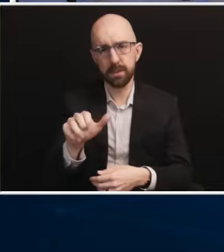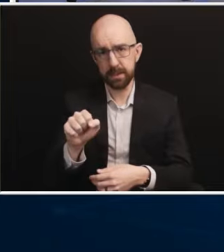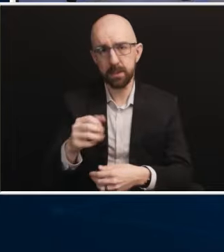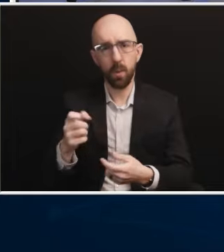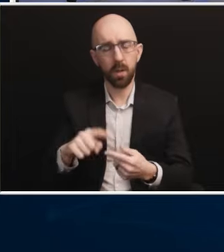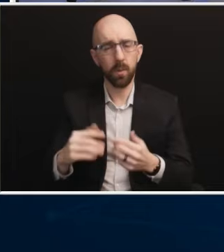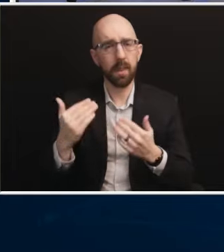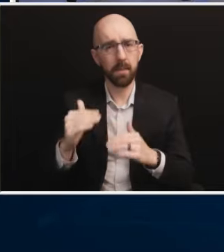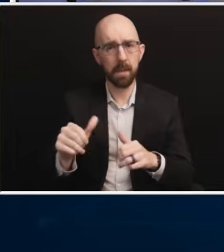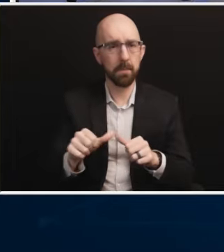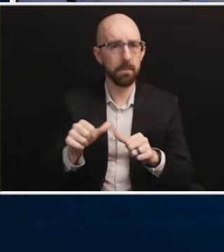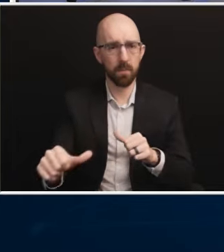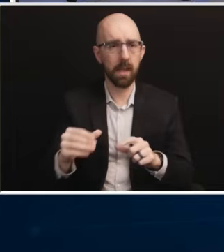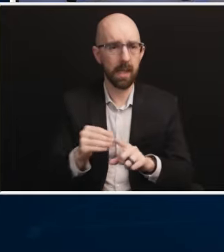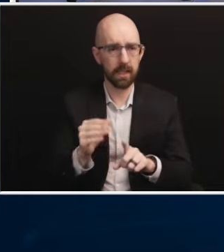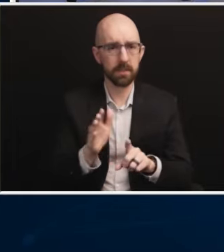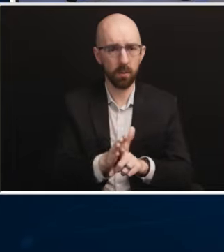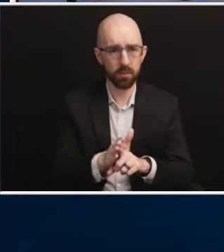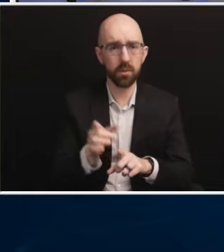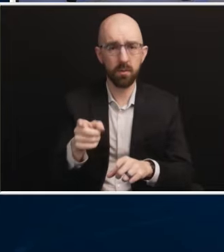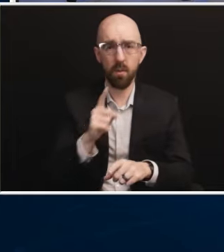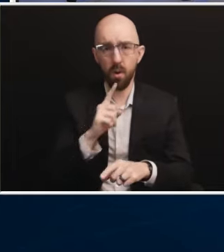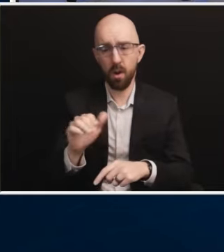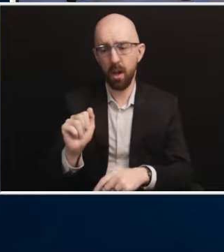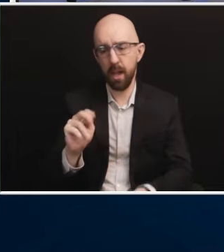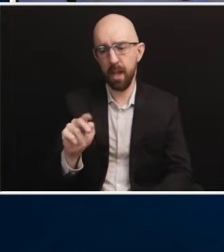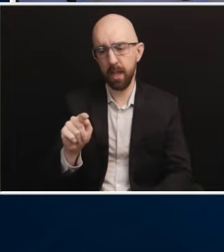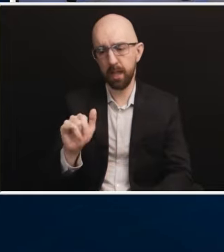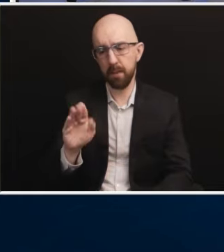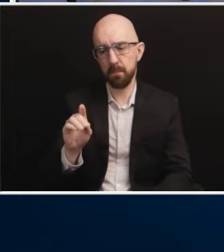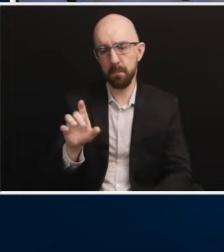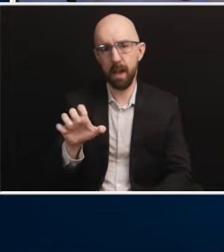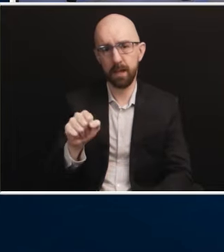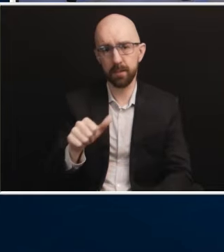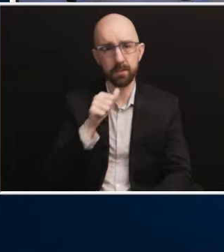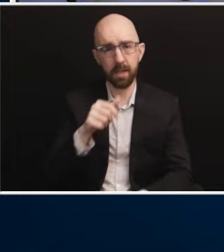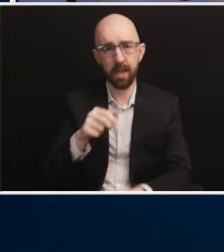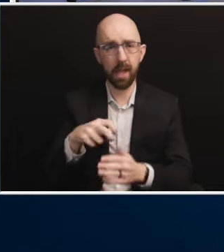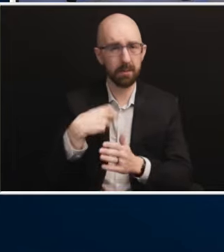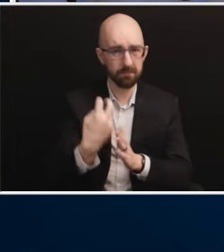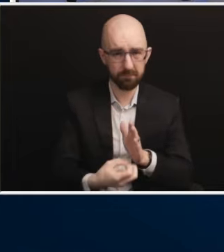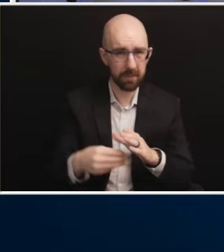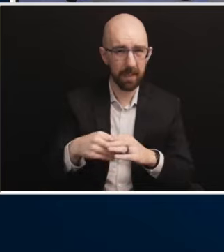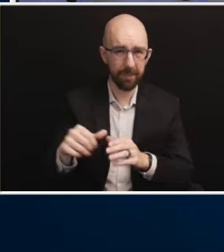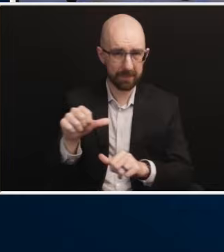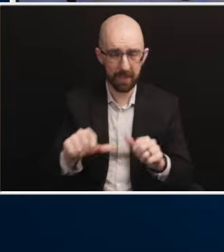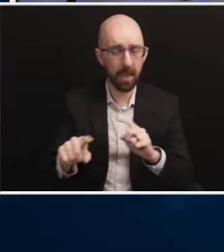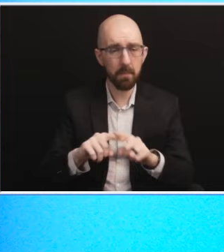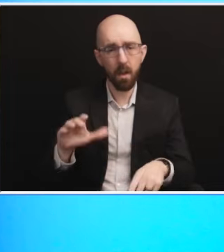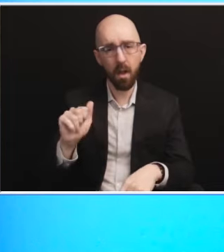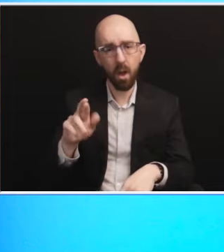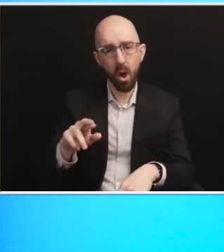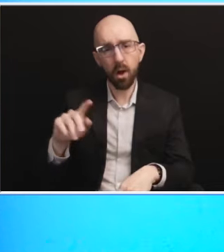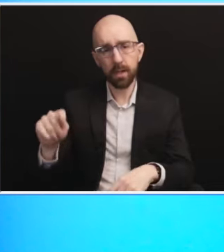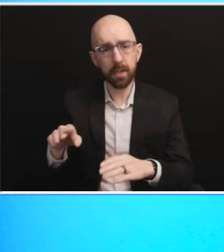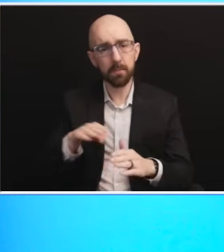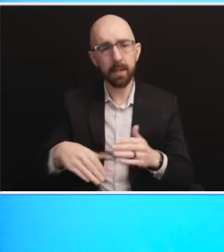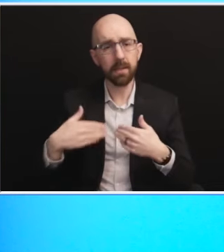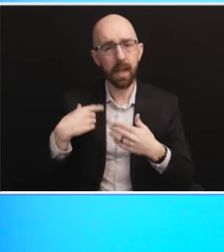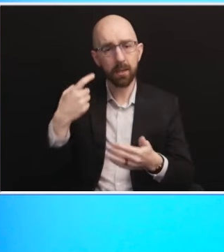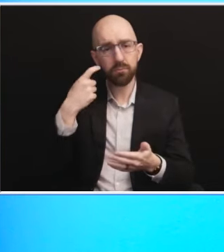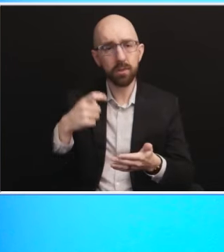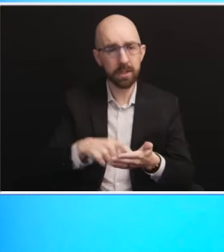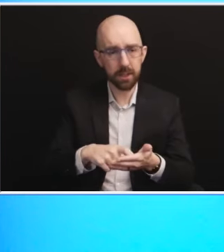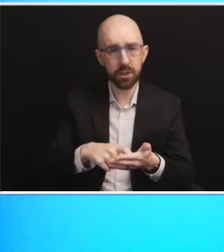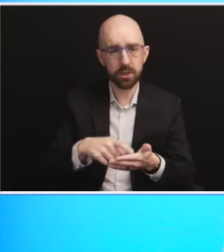permanent exposure. There are antibodies, so not to get too deeply into the science, but the CAR T basically has a recognition domain where it